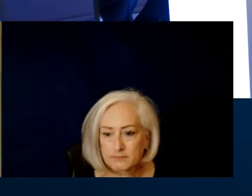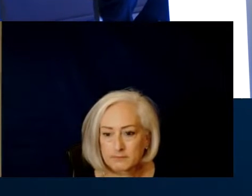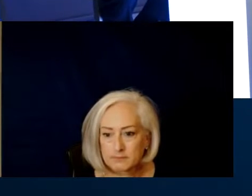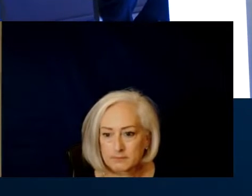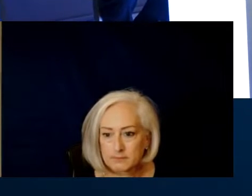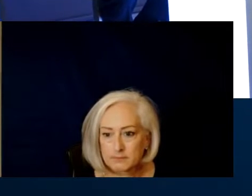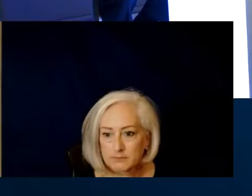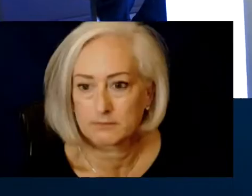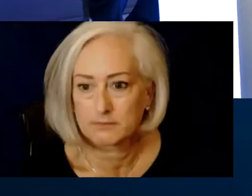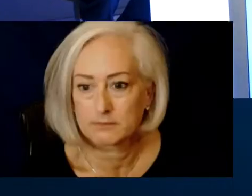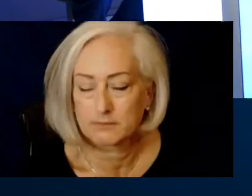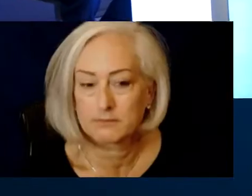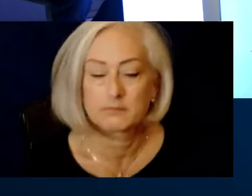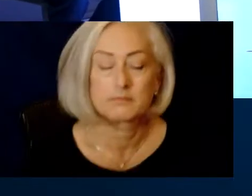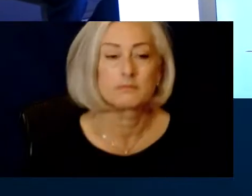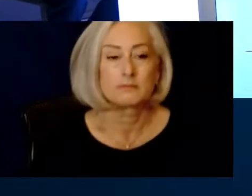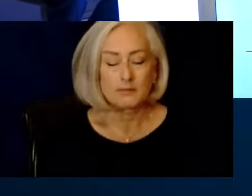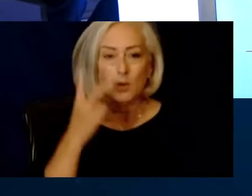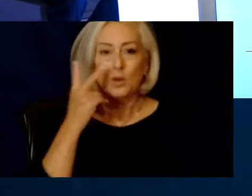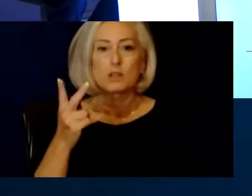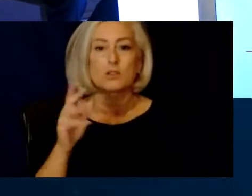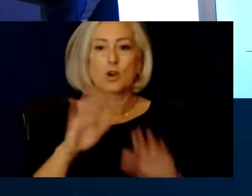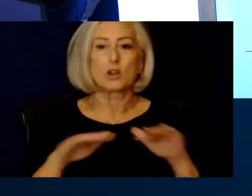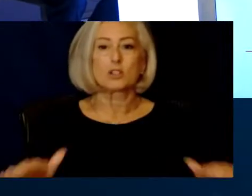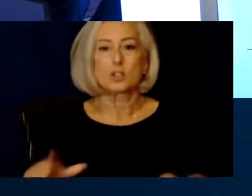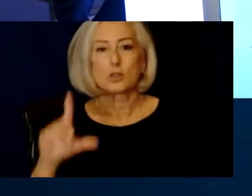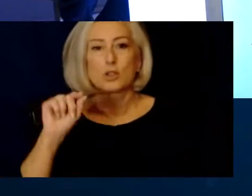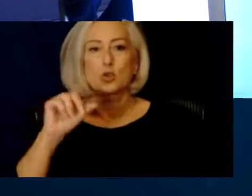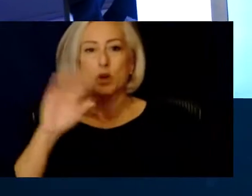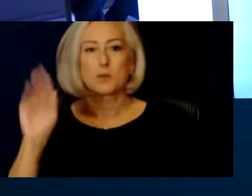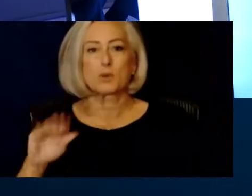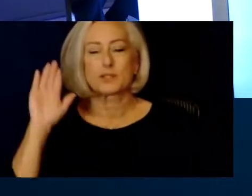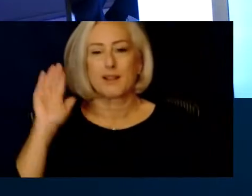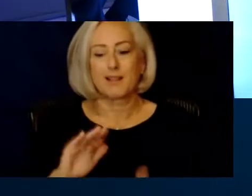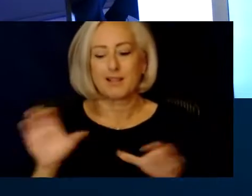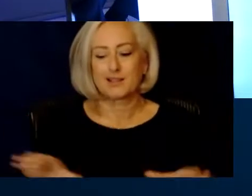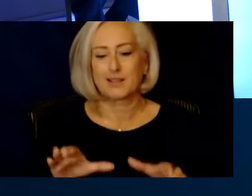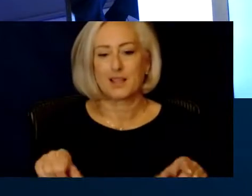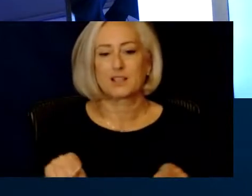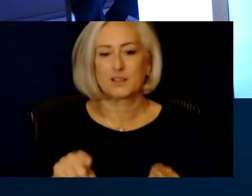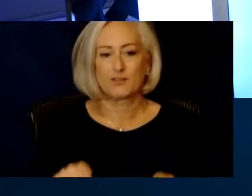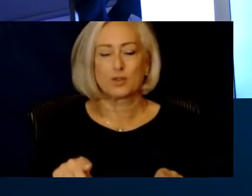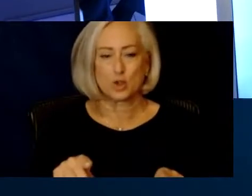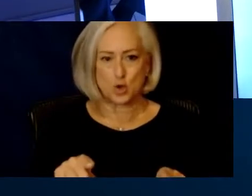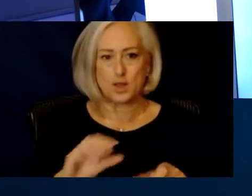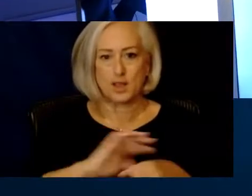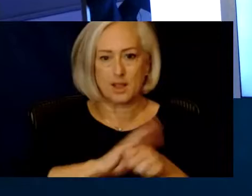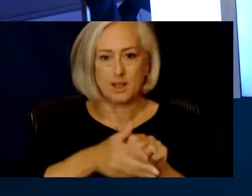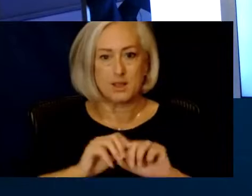during the height of the pandemic. Mm-hmm. That's got to be bad for obesity, health, and all sorts of things, mental health especially.